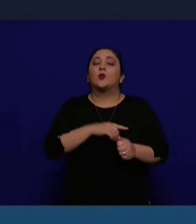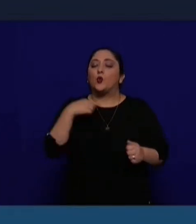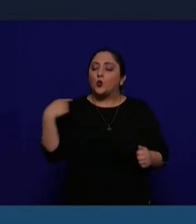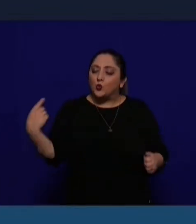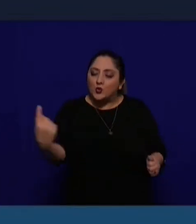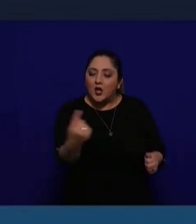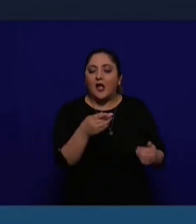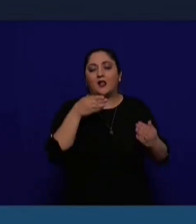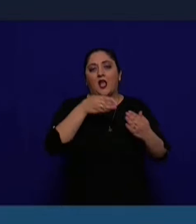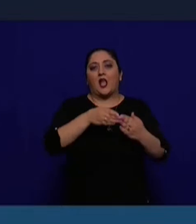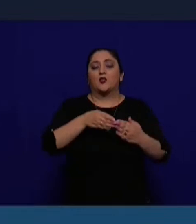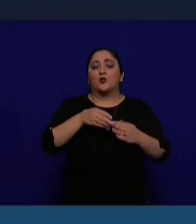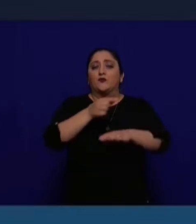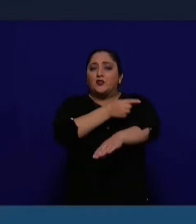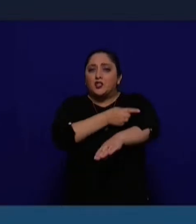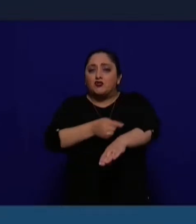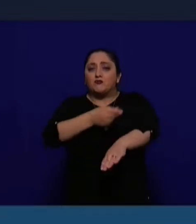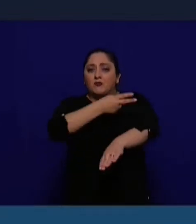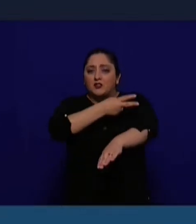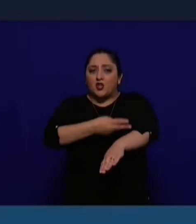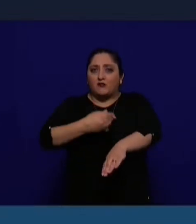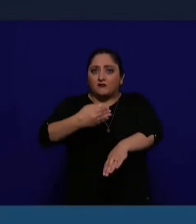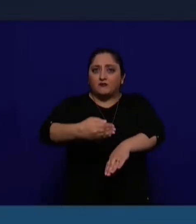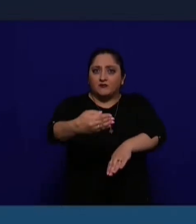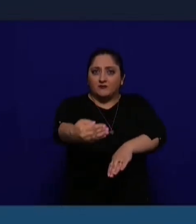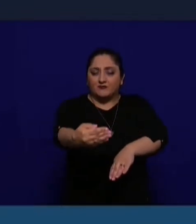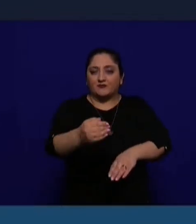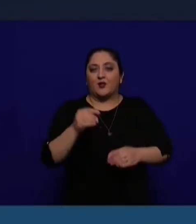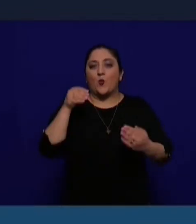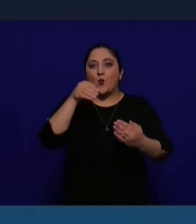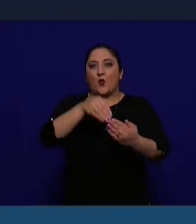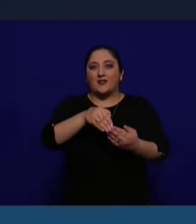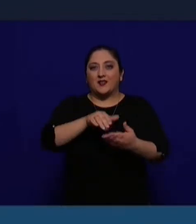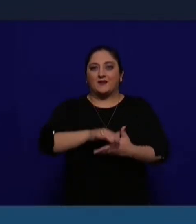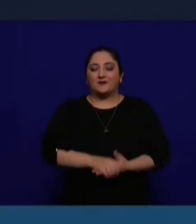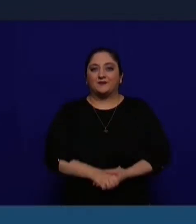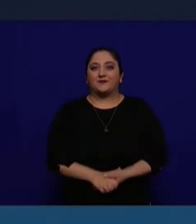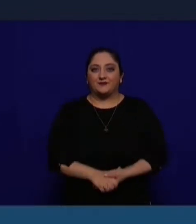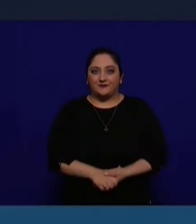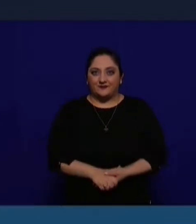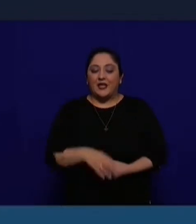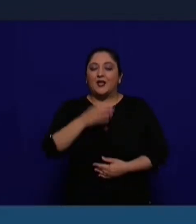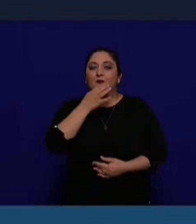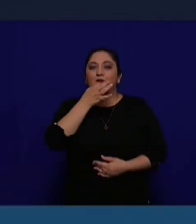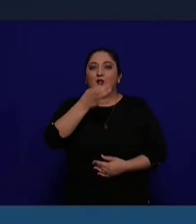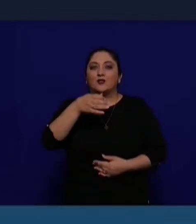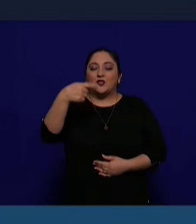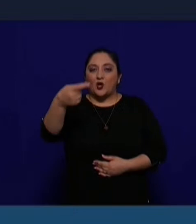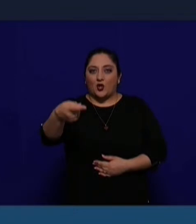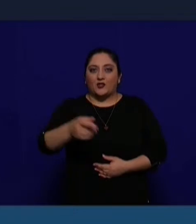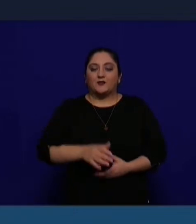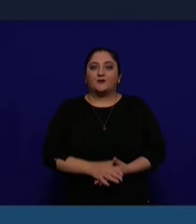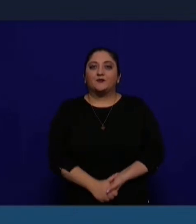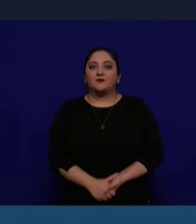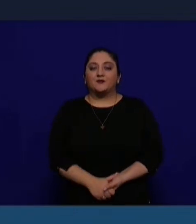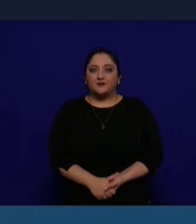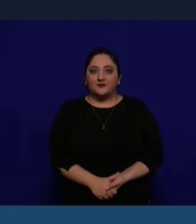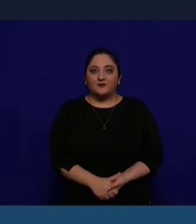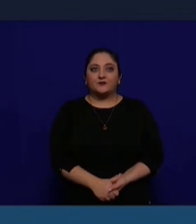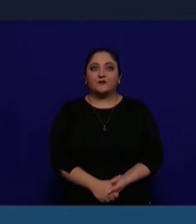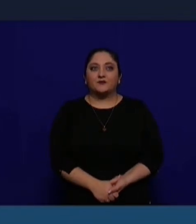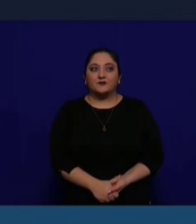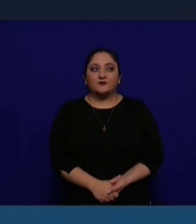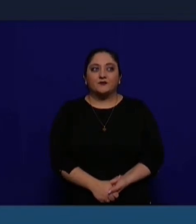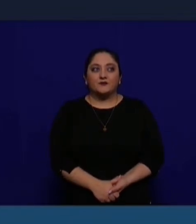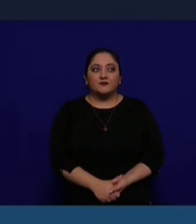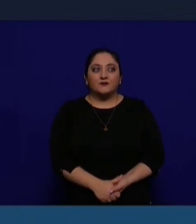f'dawn il-ġimgħat li ġejjin ħajkun qiegħed dejjem jirċievi l-invitation. Love in Malta. Hi, Dr. Gauci. A couple of